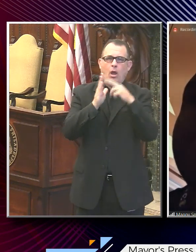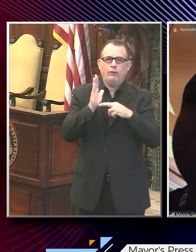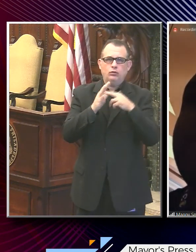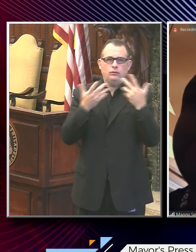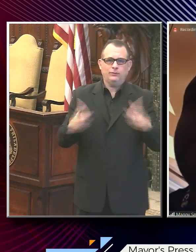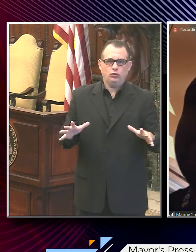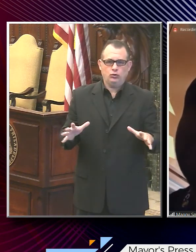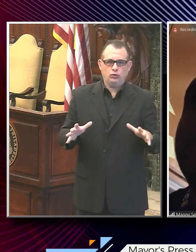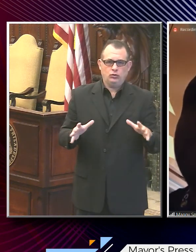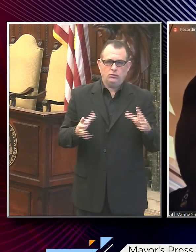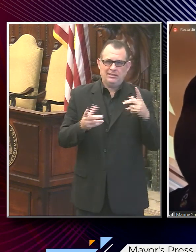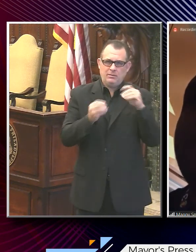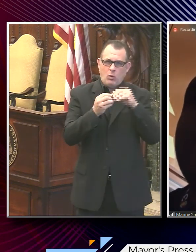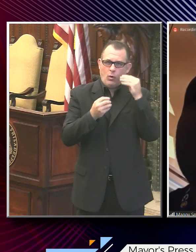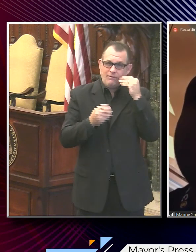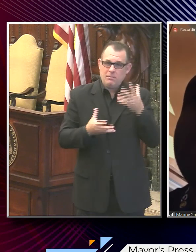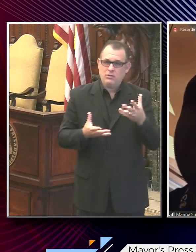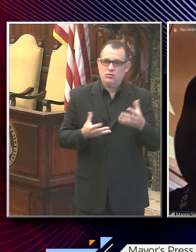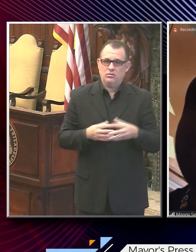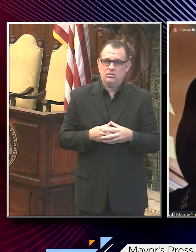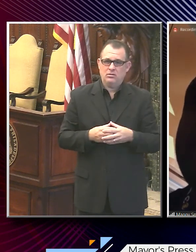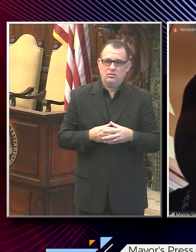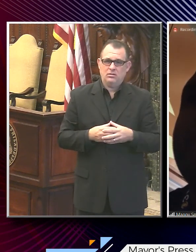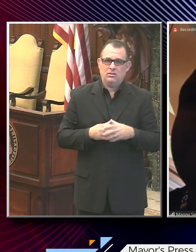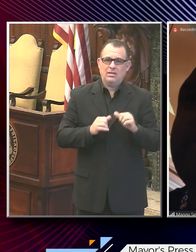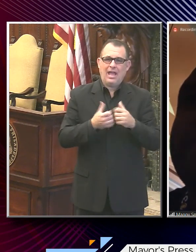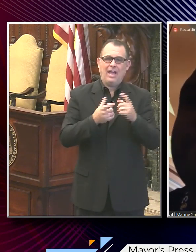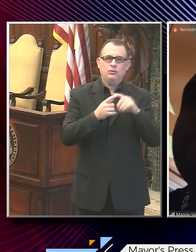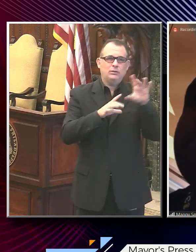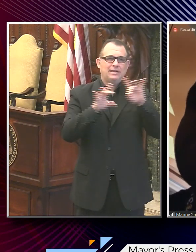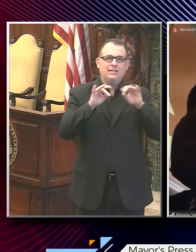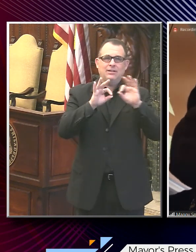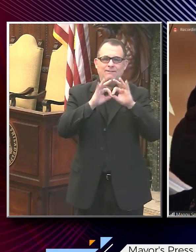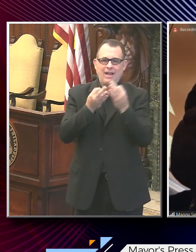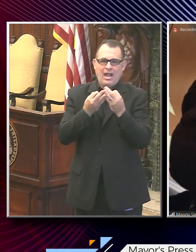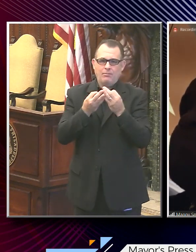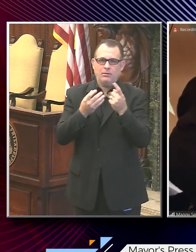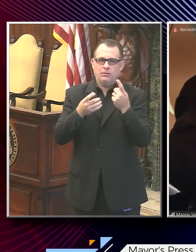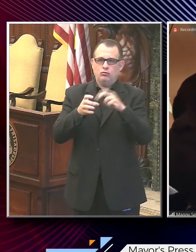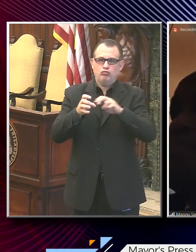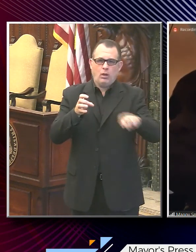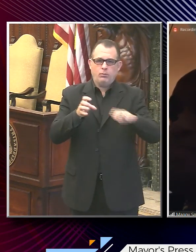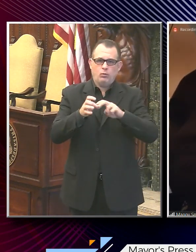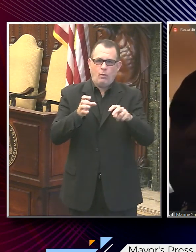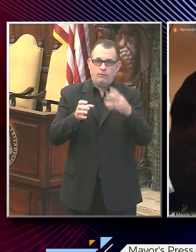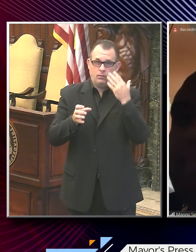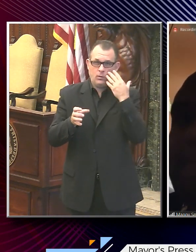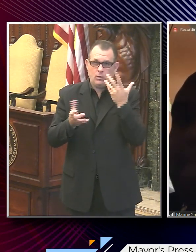guidance available as to how you guys will be selecting families and when they get informed?